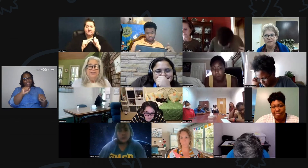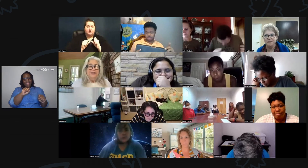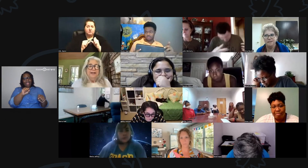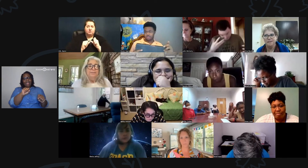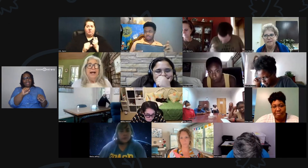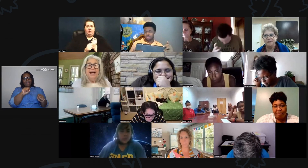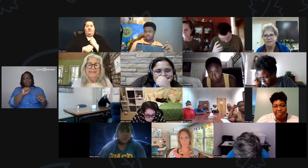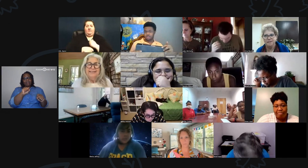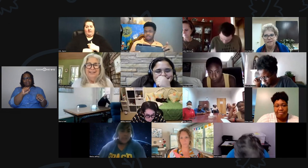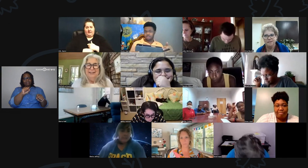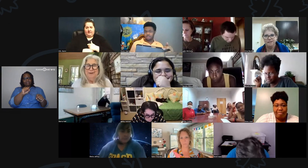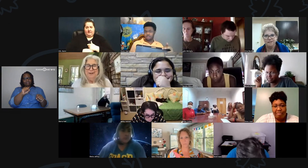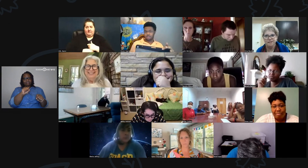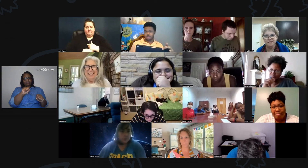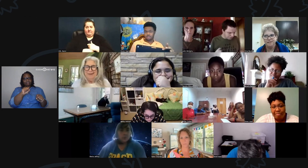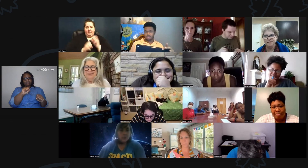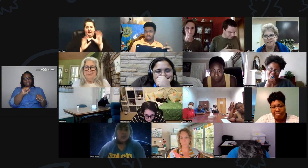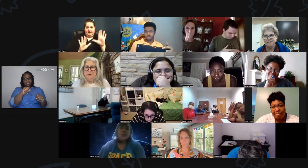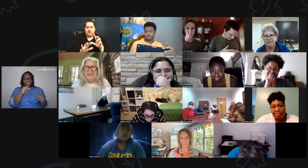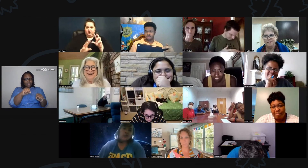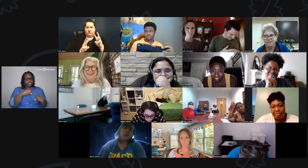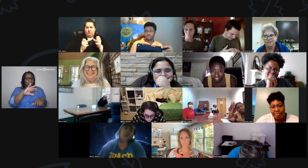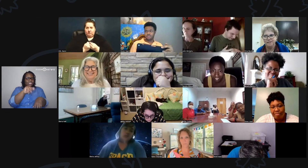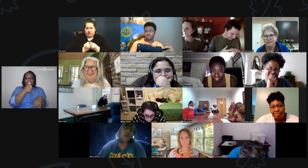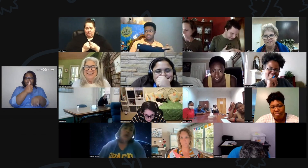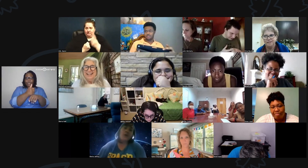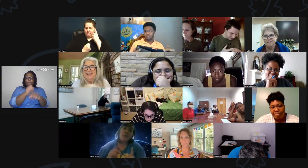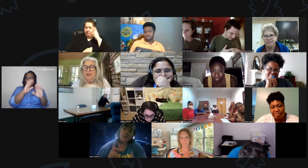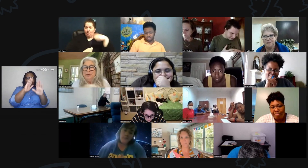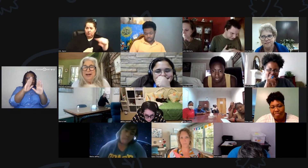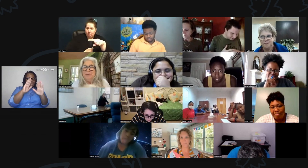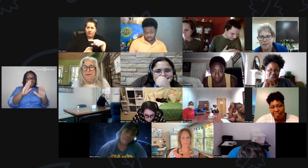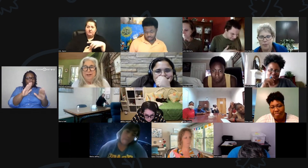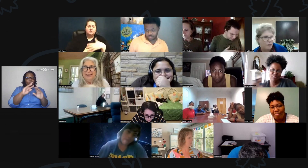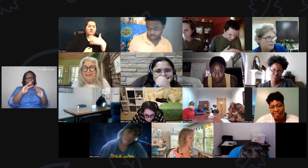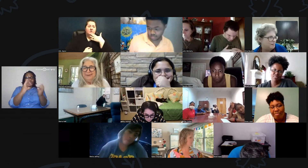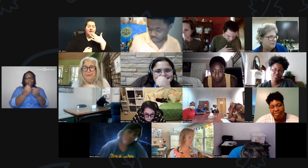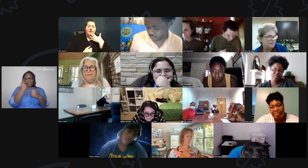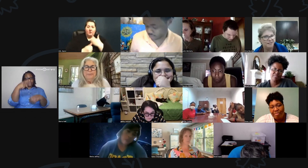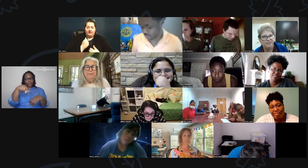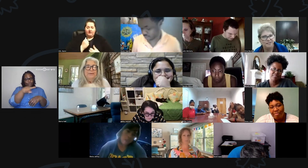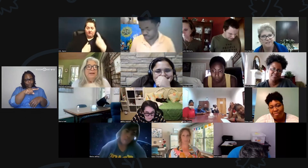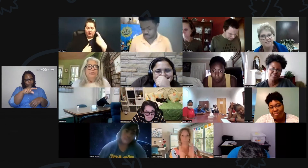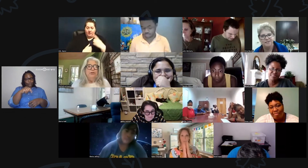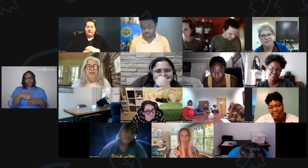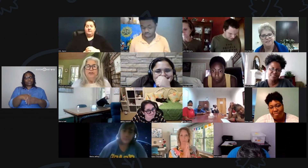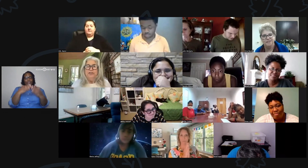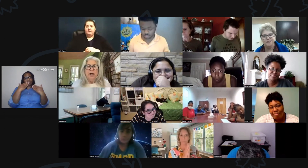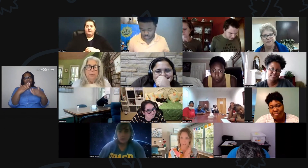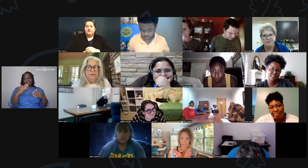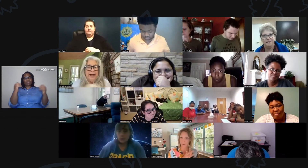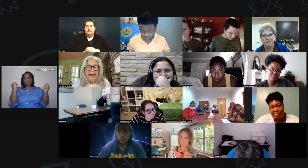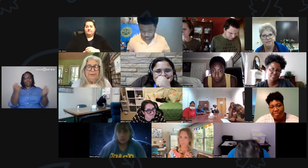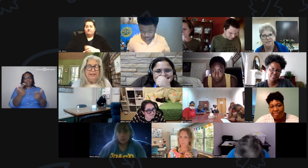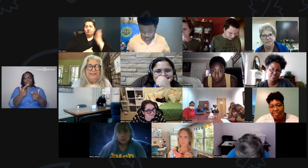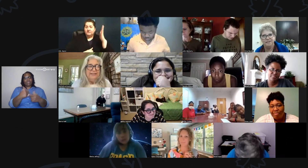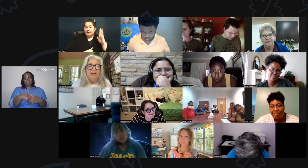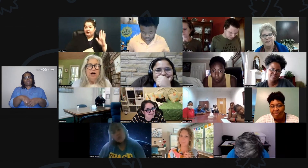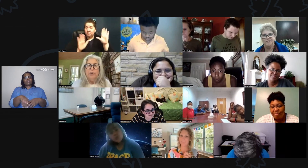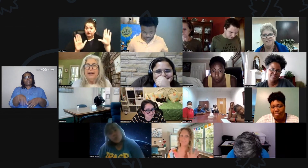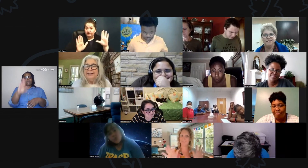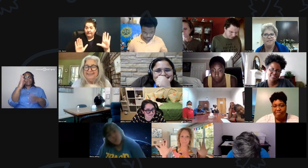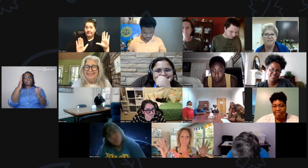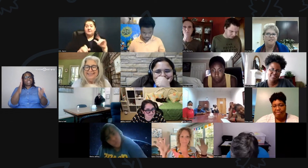make excellent workshops for y'all. So thank you, everyone. Presenters, y'all were fabulous